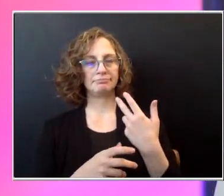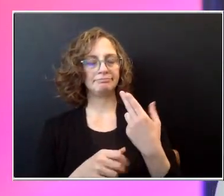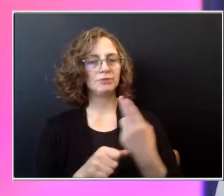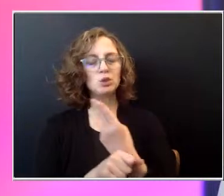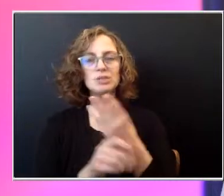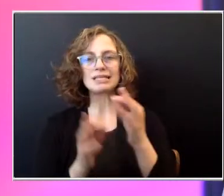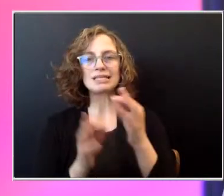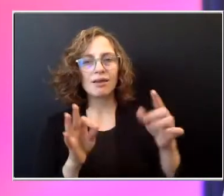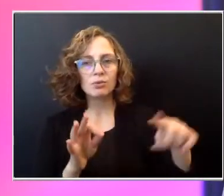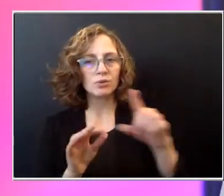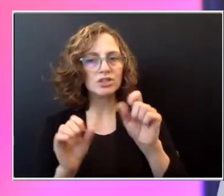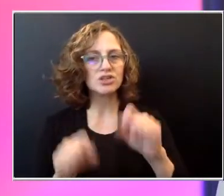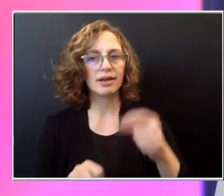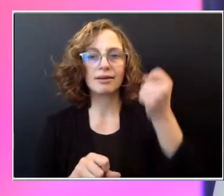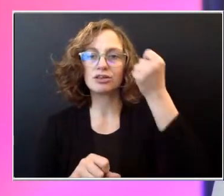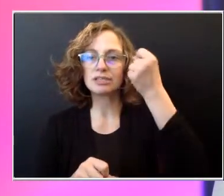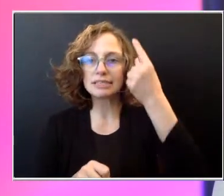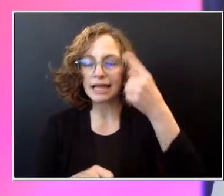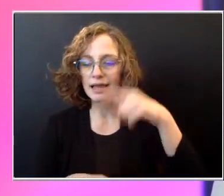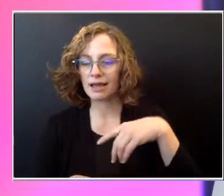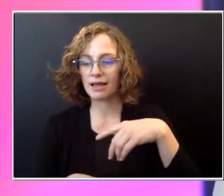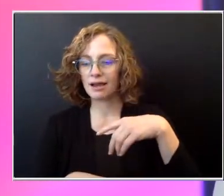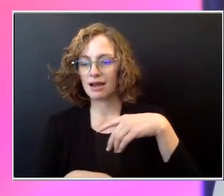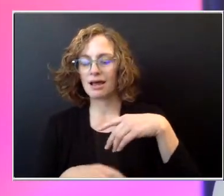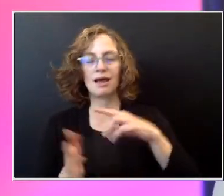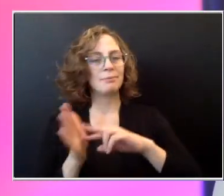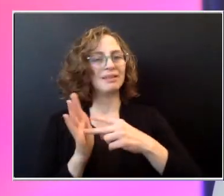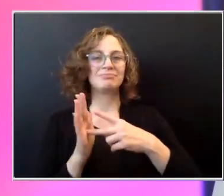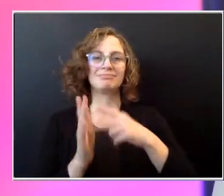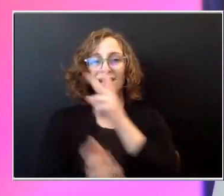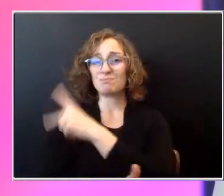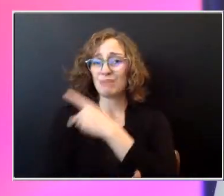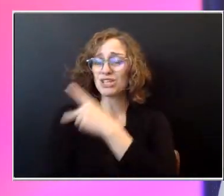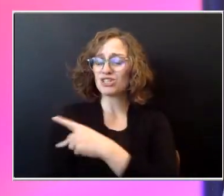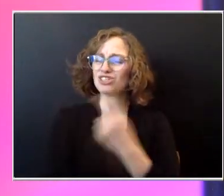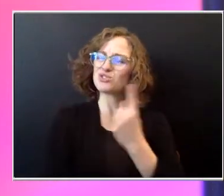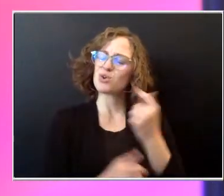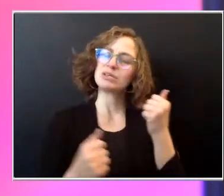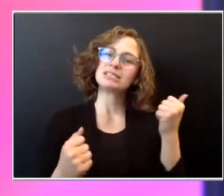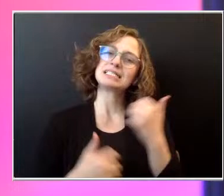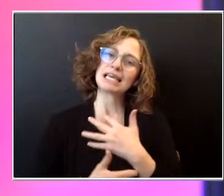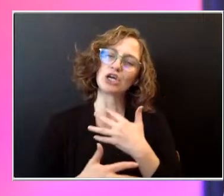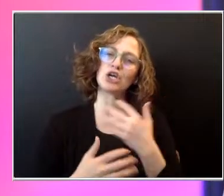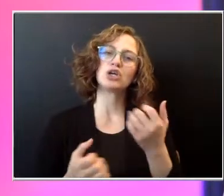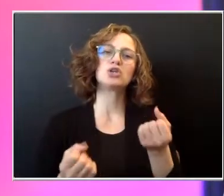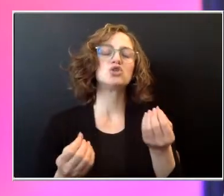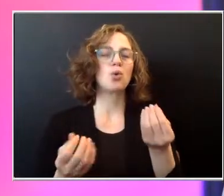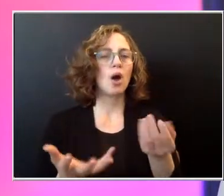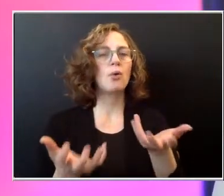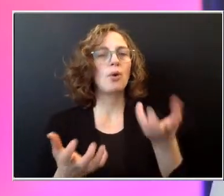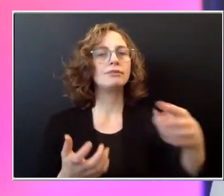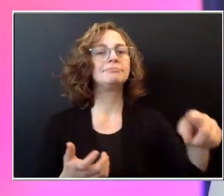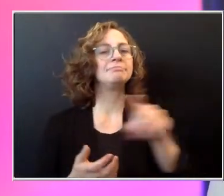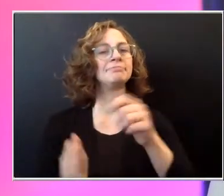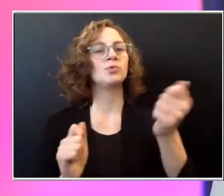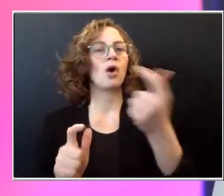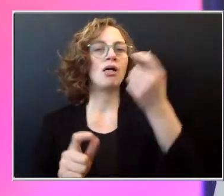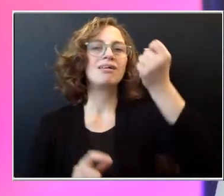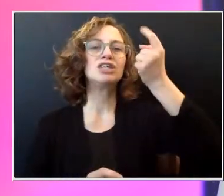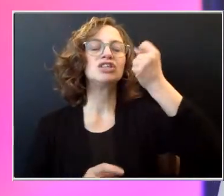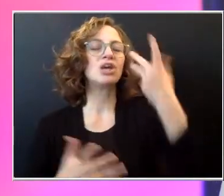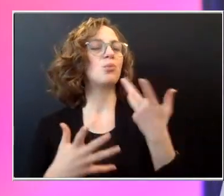patients are scared when they're going through this. So just to make sure that they really understand what's happening around them, I think that makes